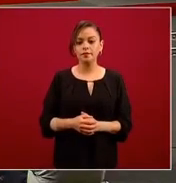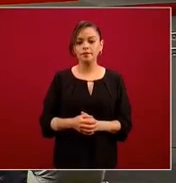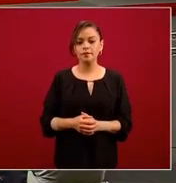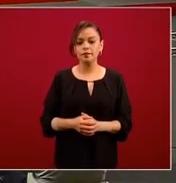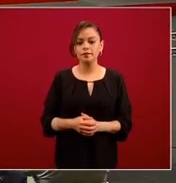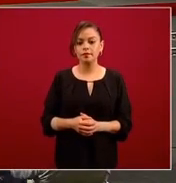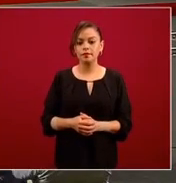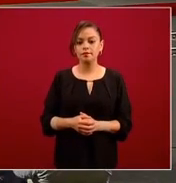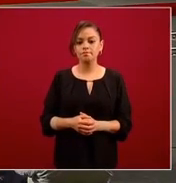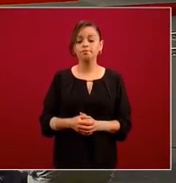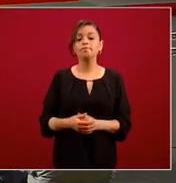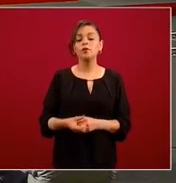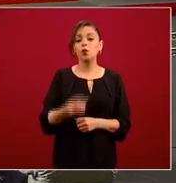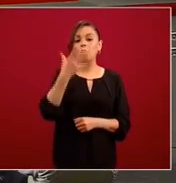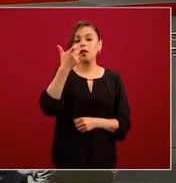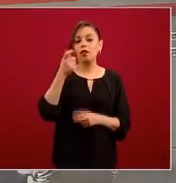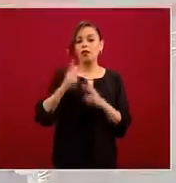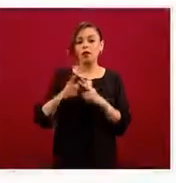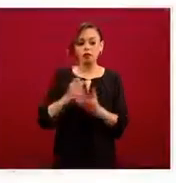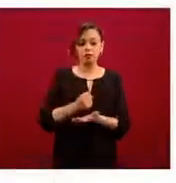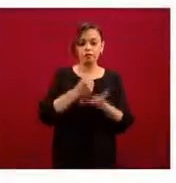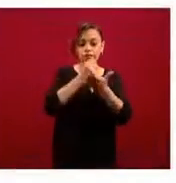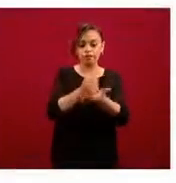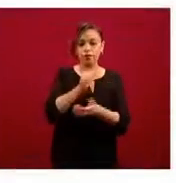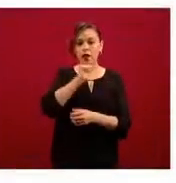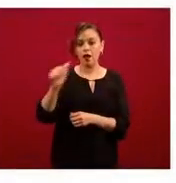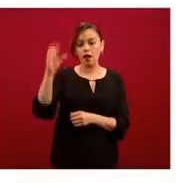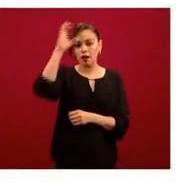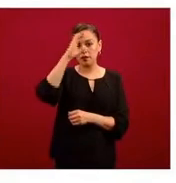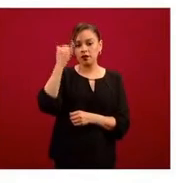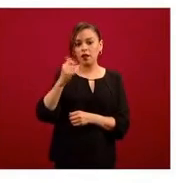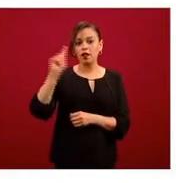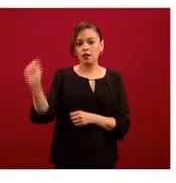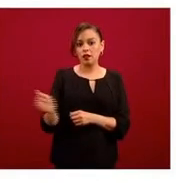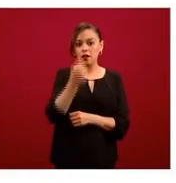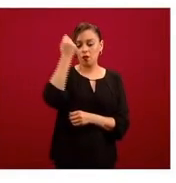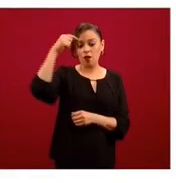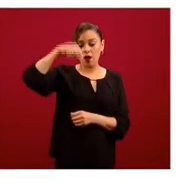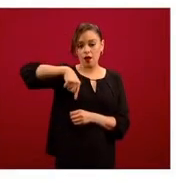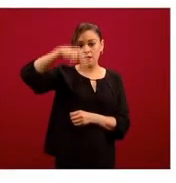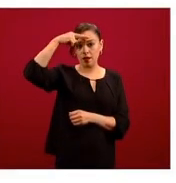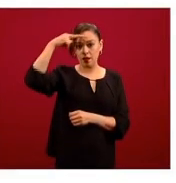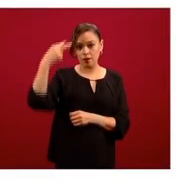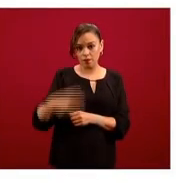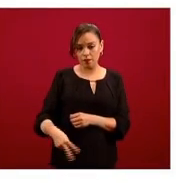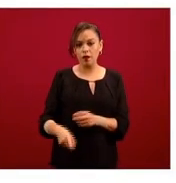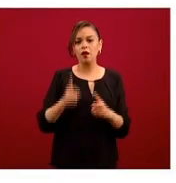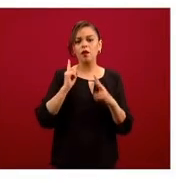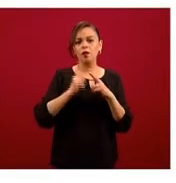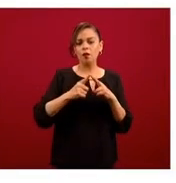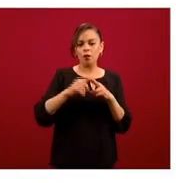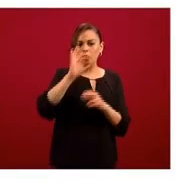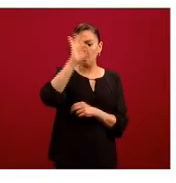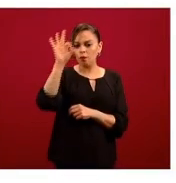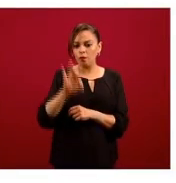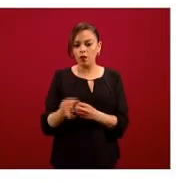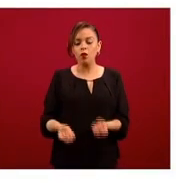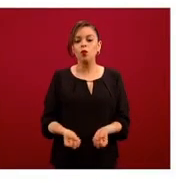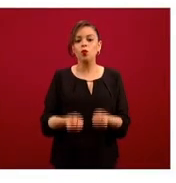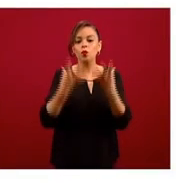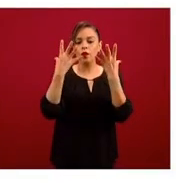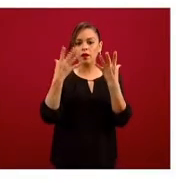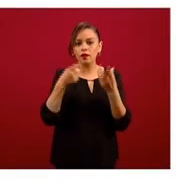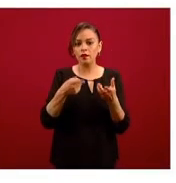This has to do with investment in science and technology in Mexico and what proportion